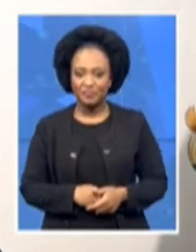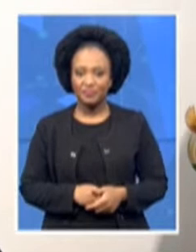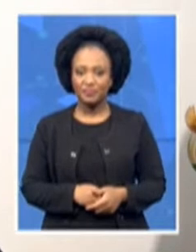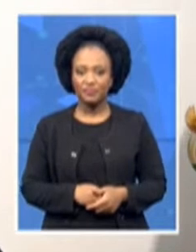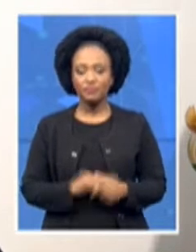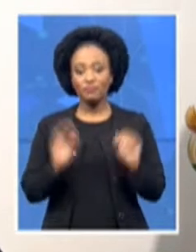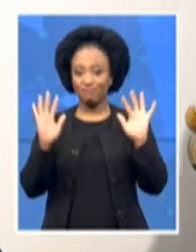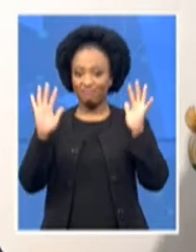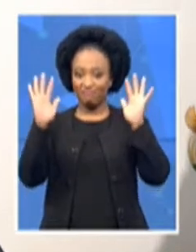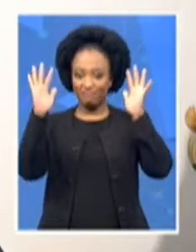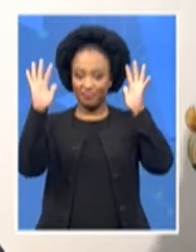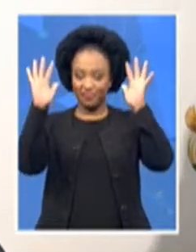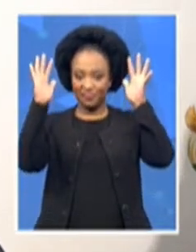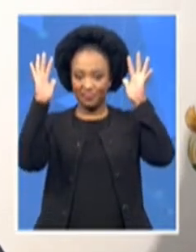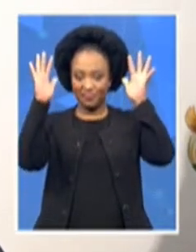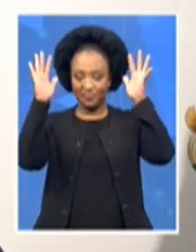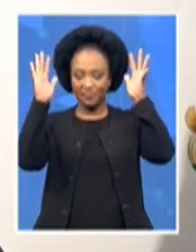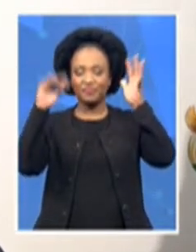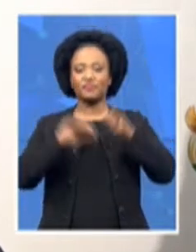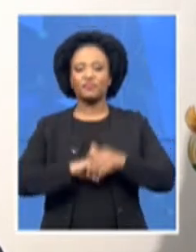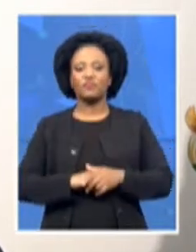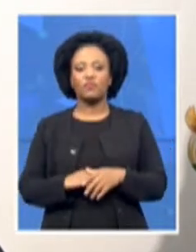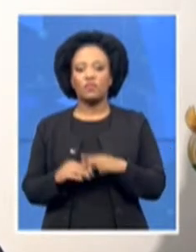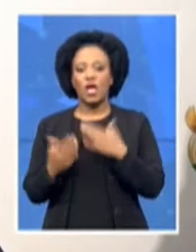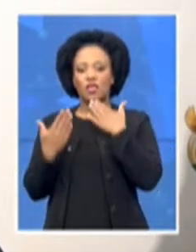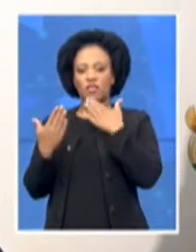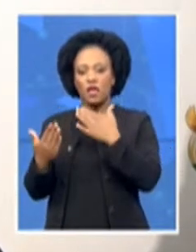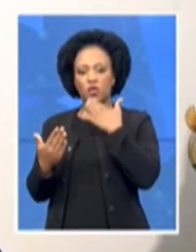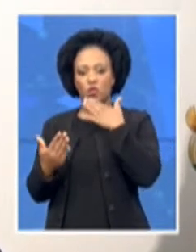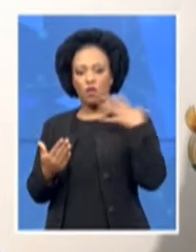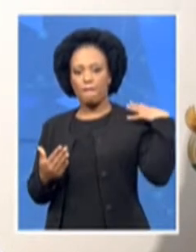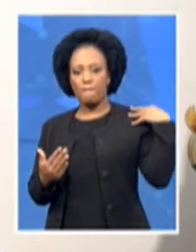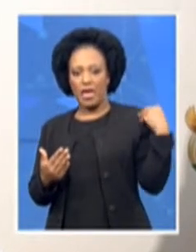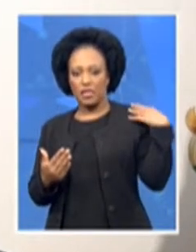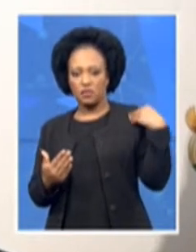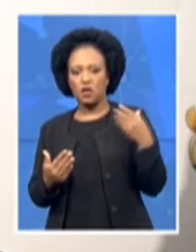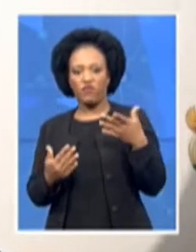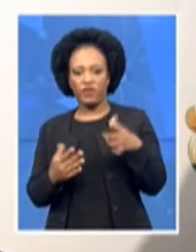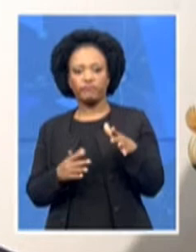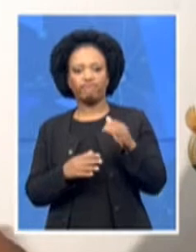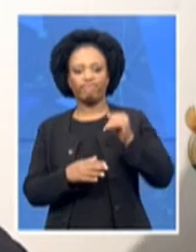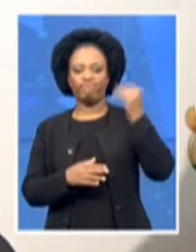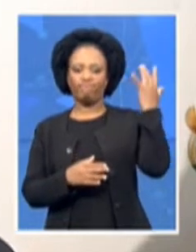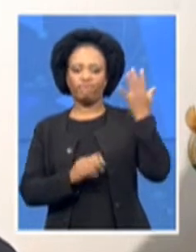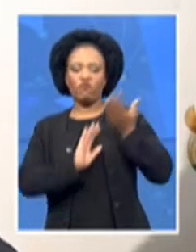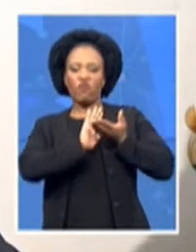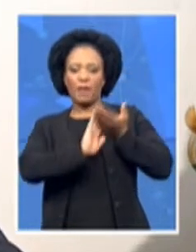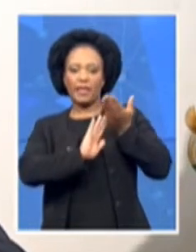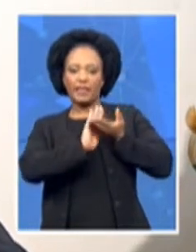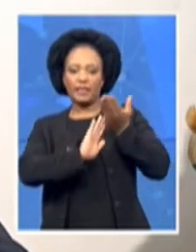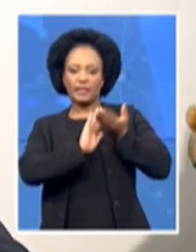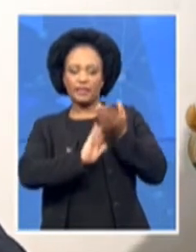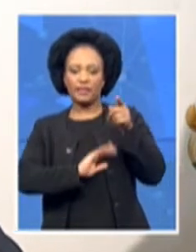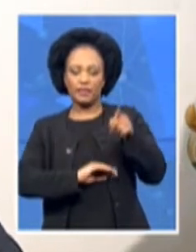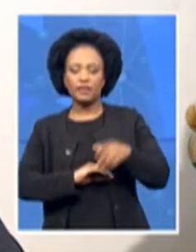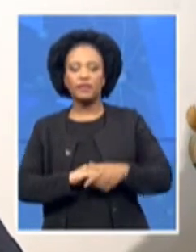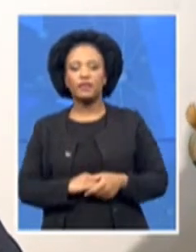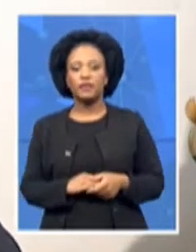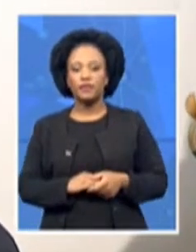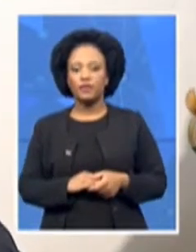Thank you, Minister, for encouraging update to hear that in terms of the numbers of infections and the numbers